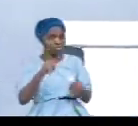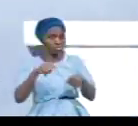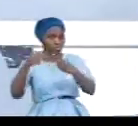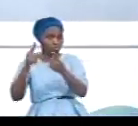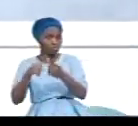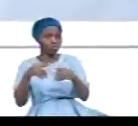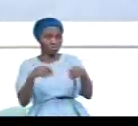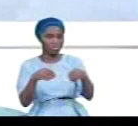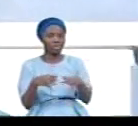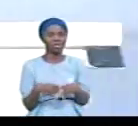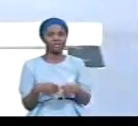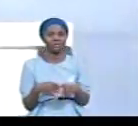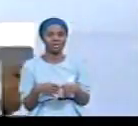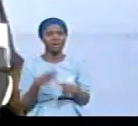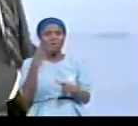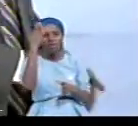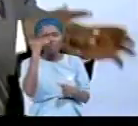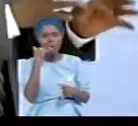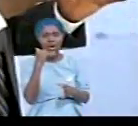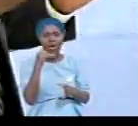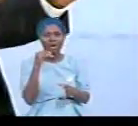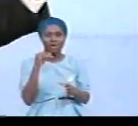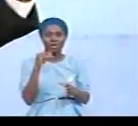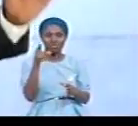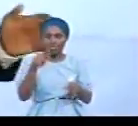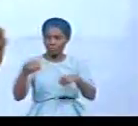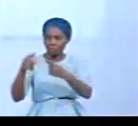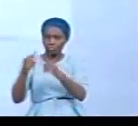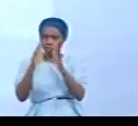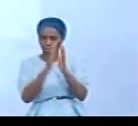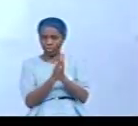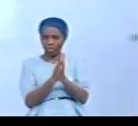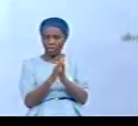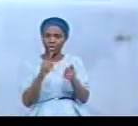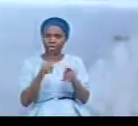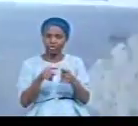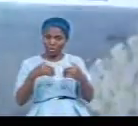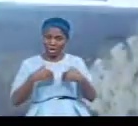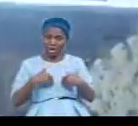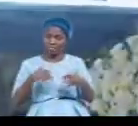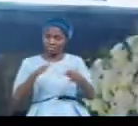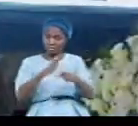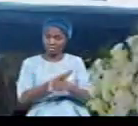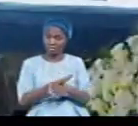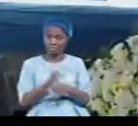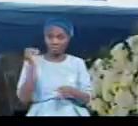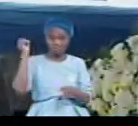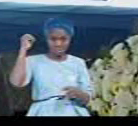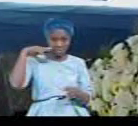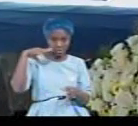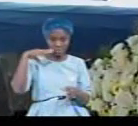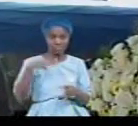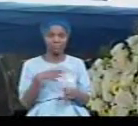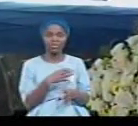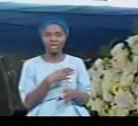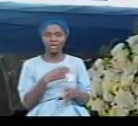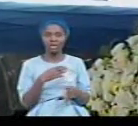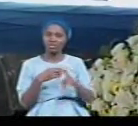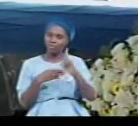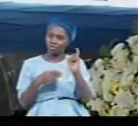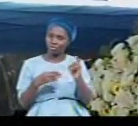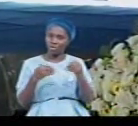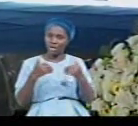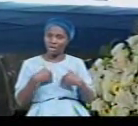market. Why did you go to pray to have sufficient grace? Have you got it?